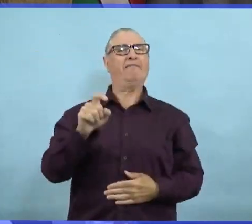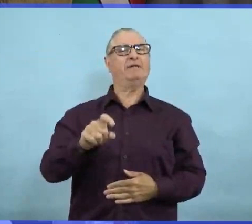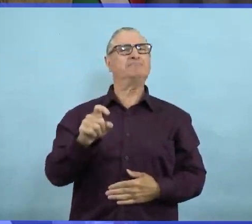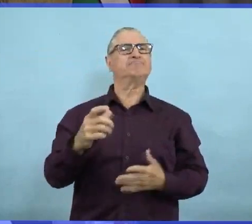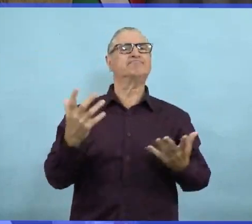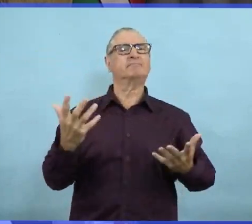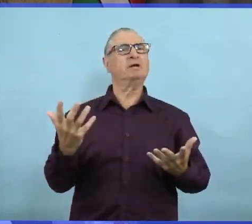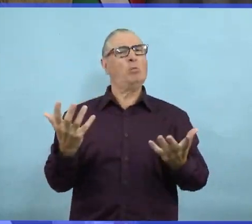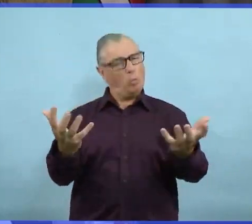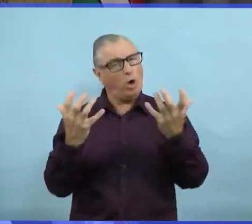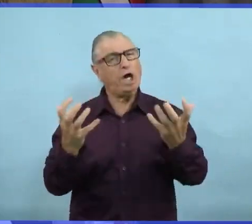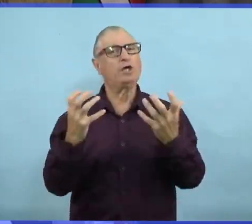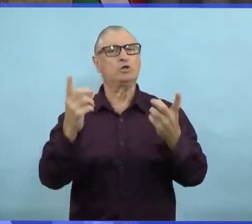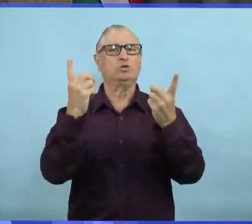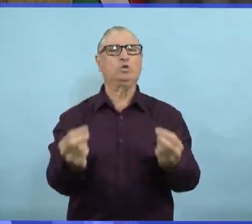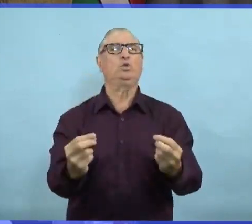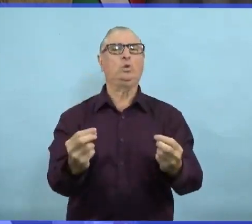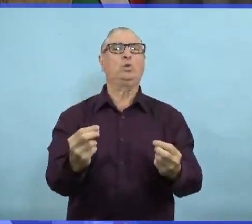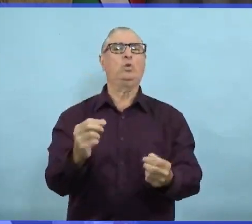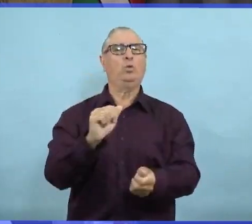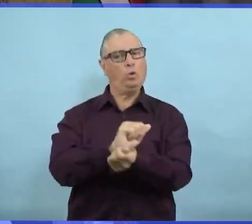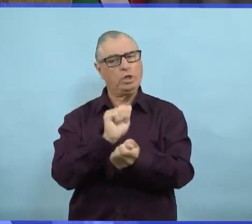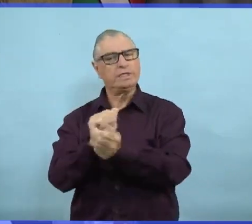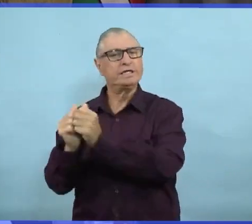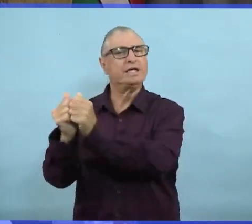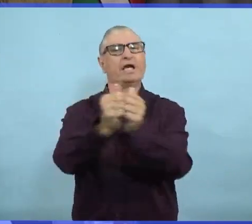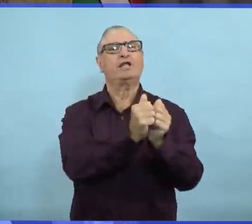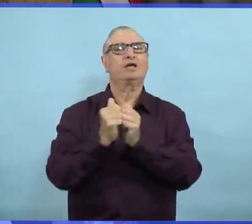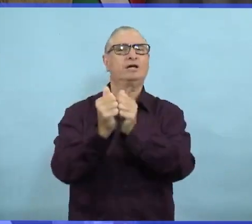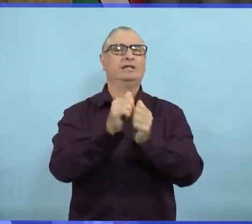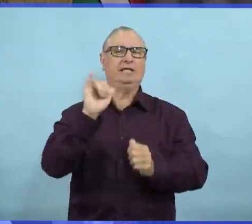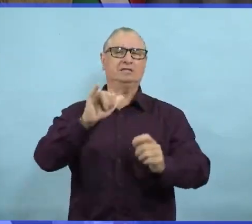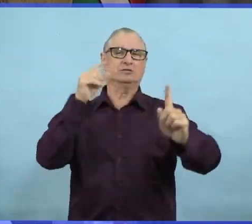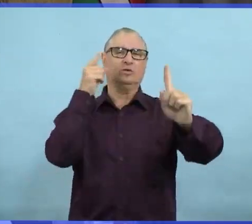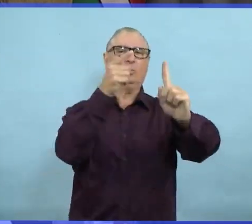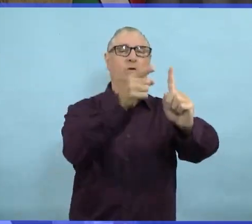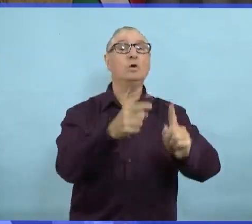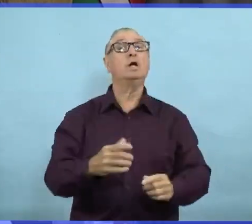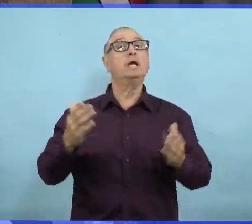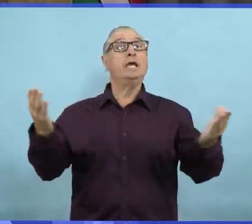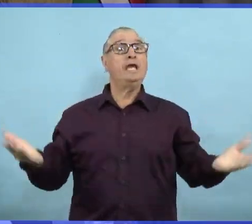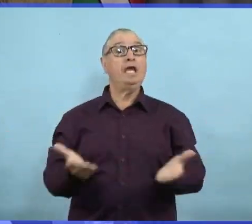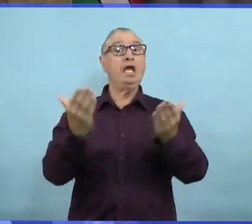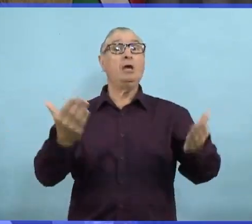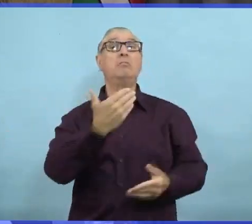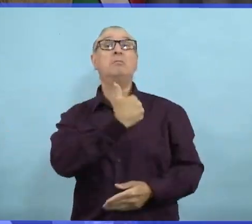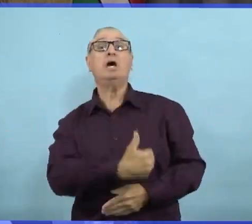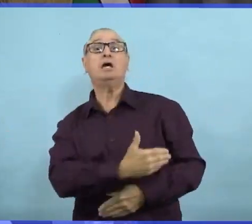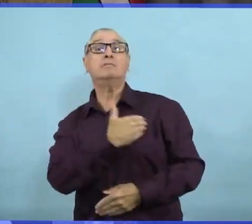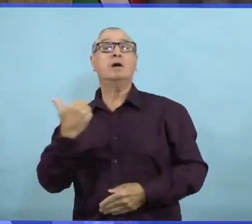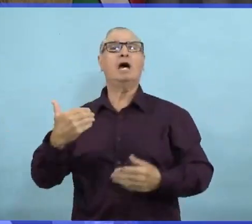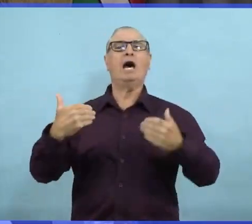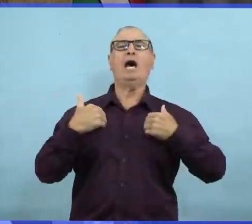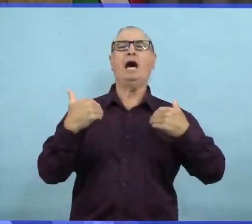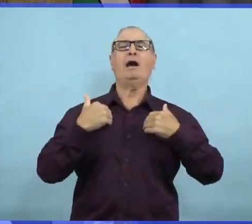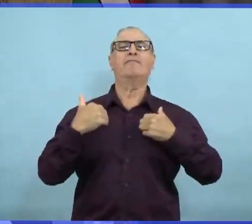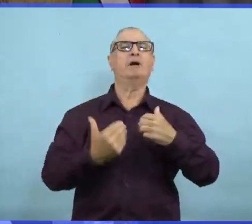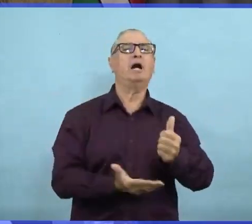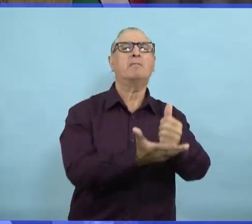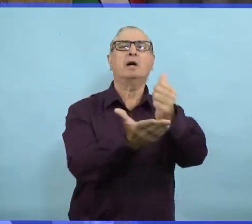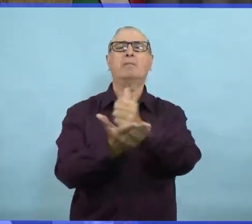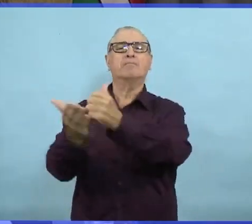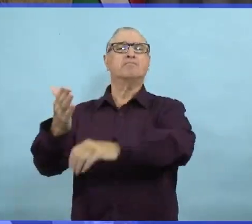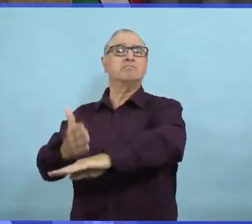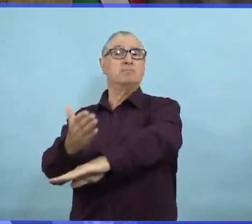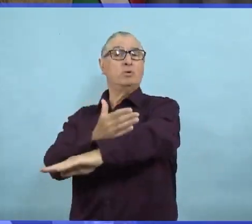have more tools with which to build than most people on this planet are given. Tools like public education and